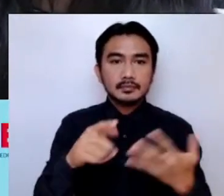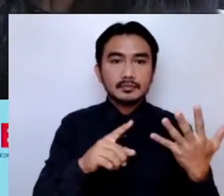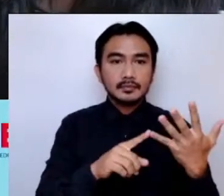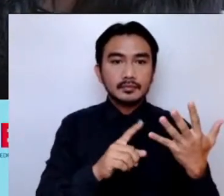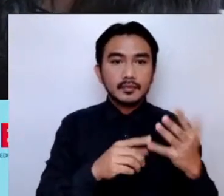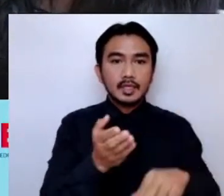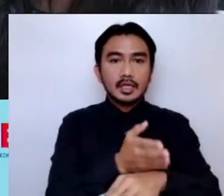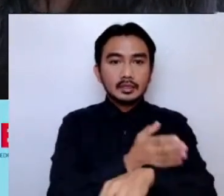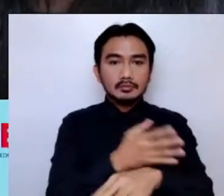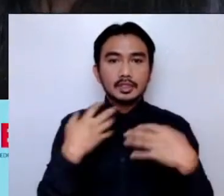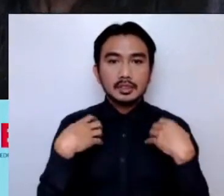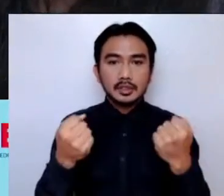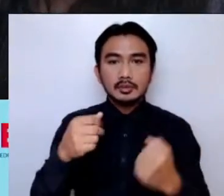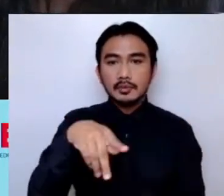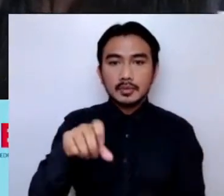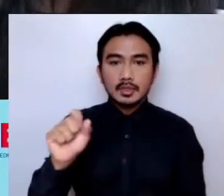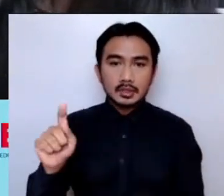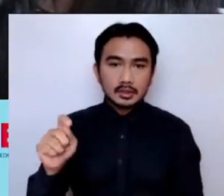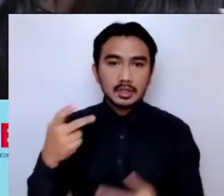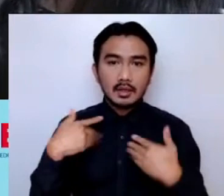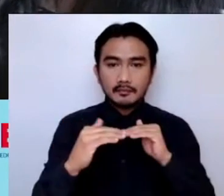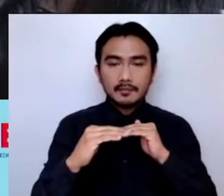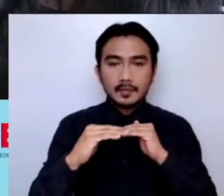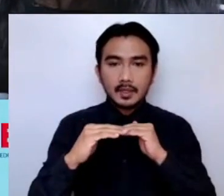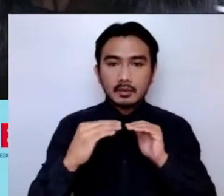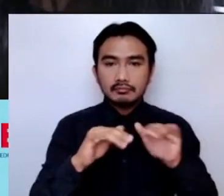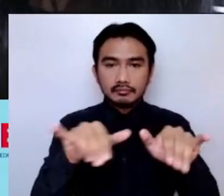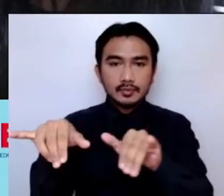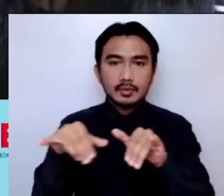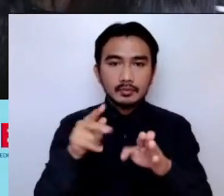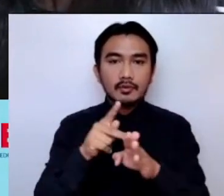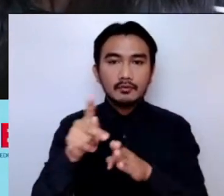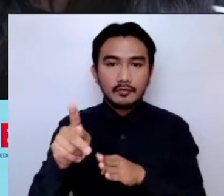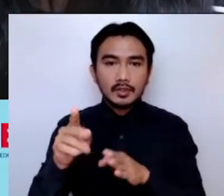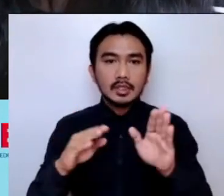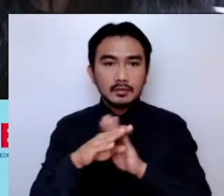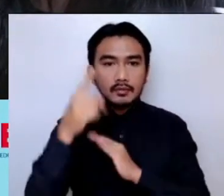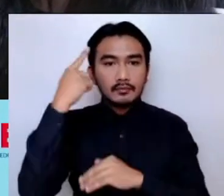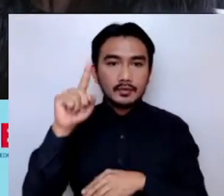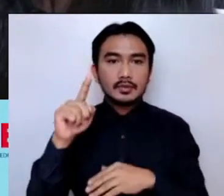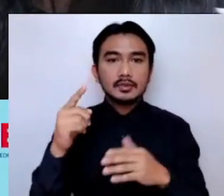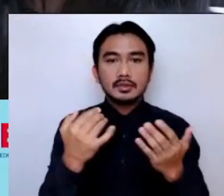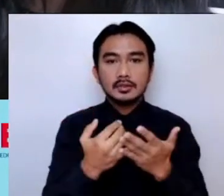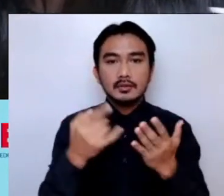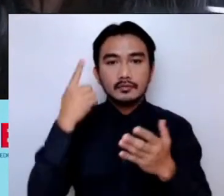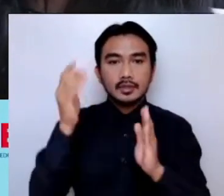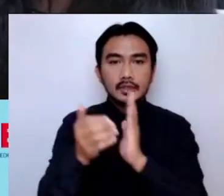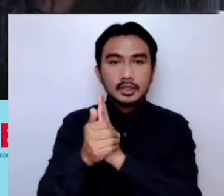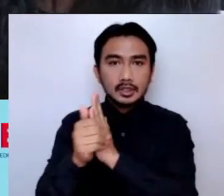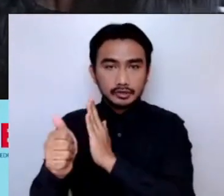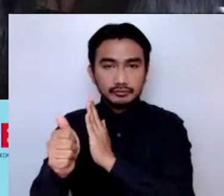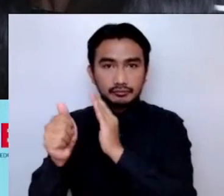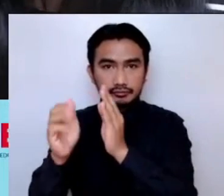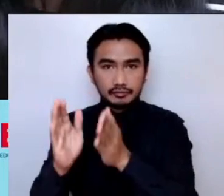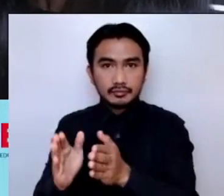of PPST-aligned professional development interventions for proficient and highly proficient teachers, and this one is in